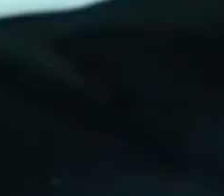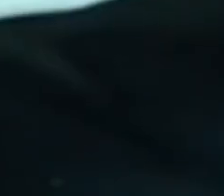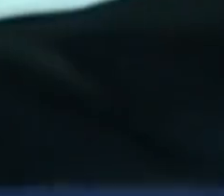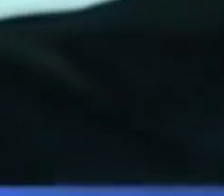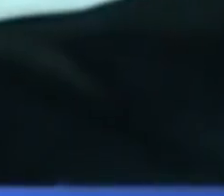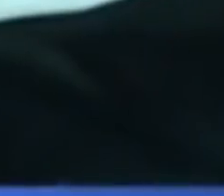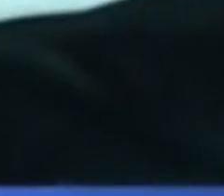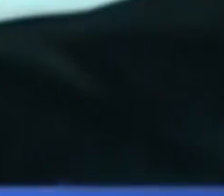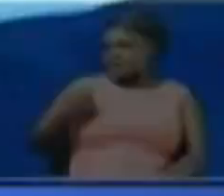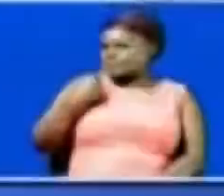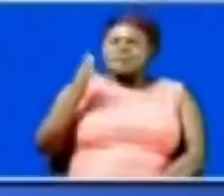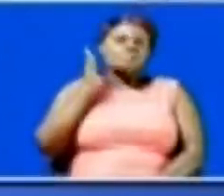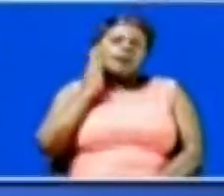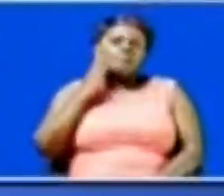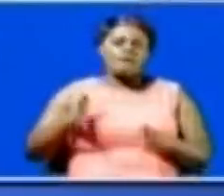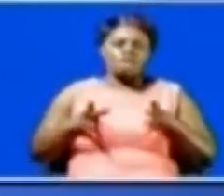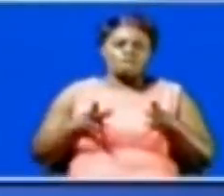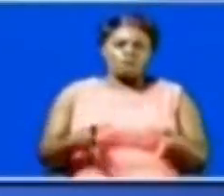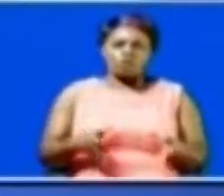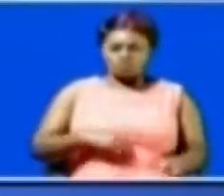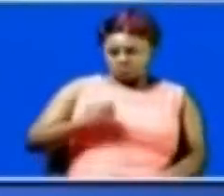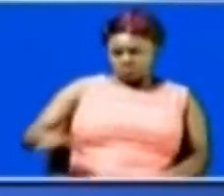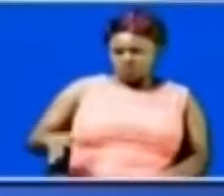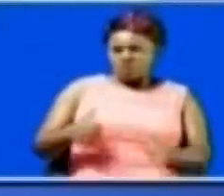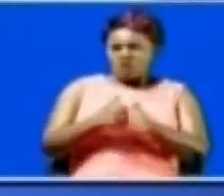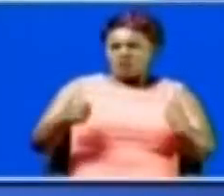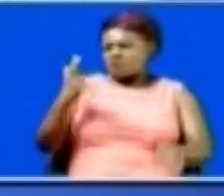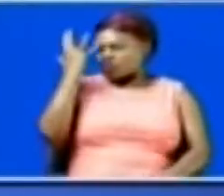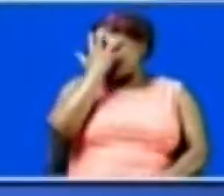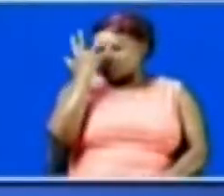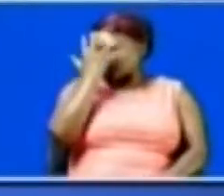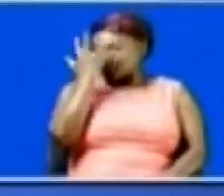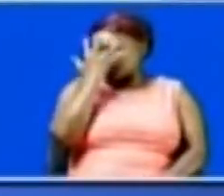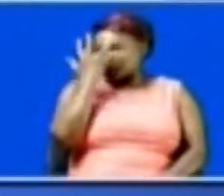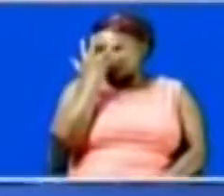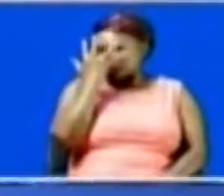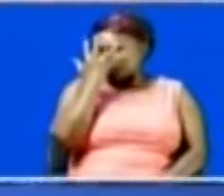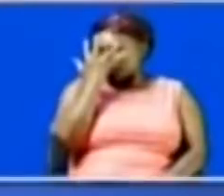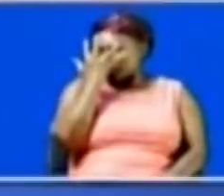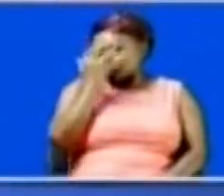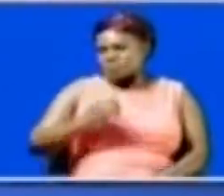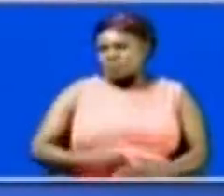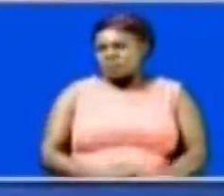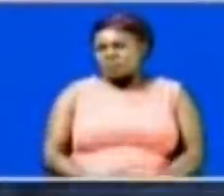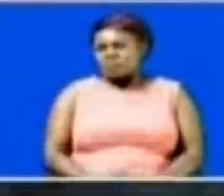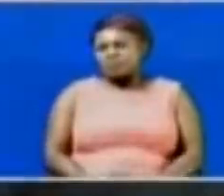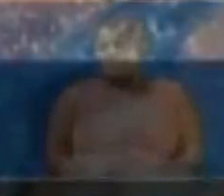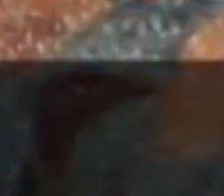The girl claims her mother pushed her to abort to avoid embarrassment of having a teen mom in their family.